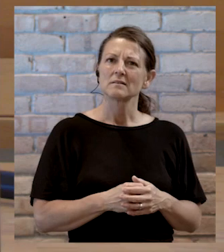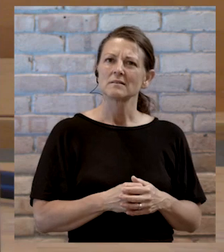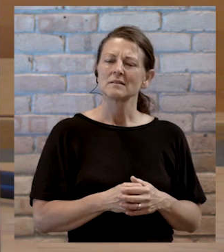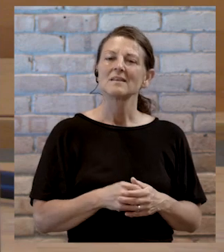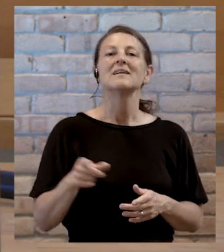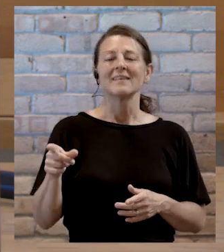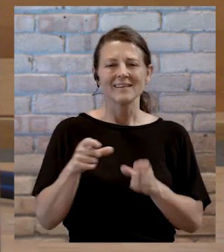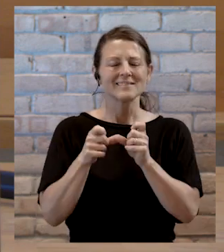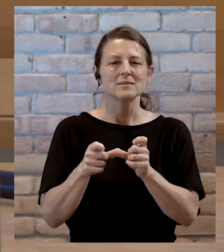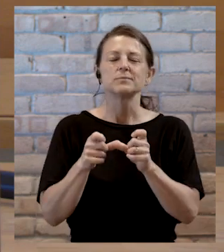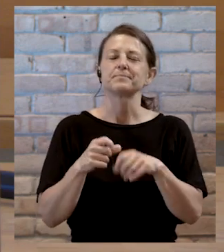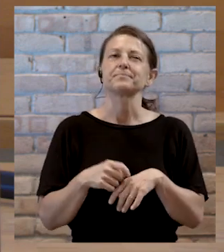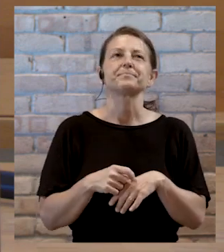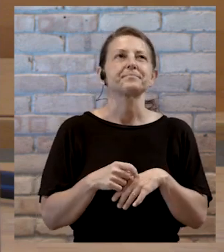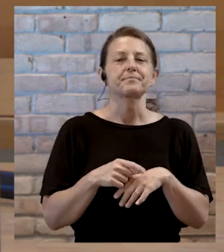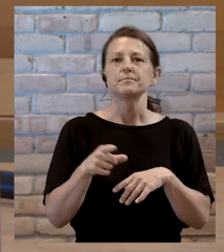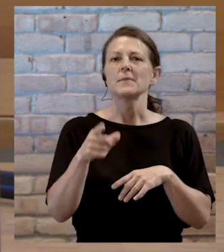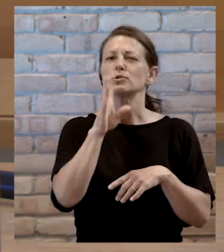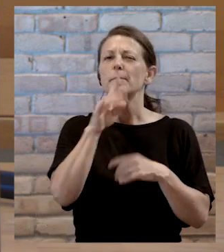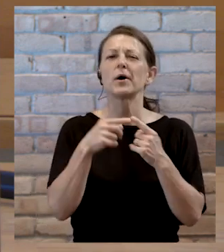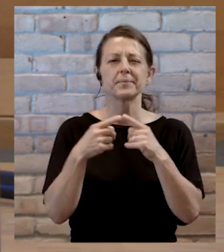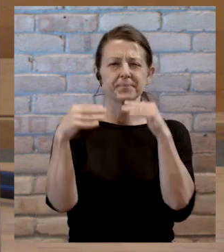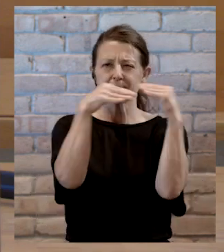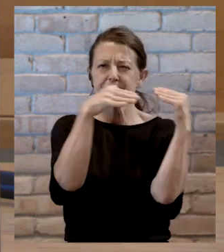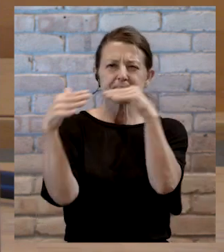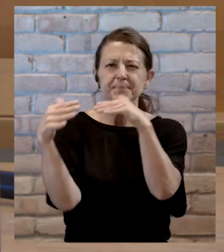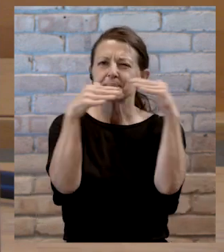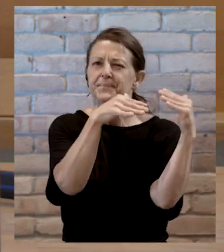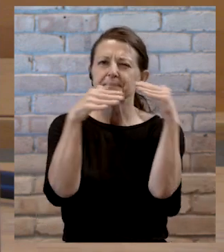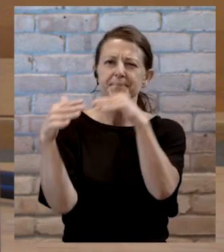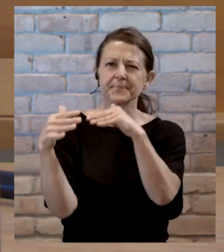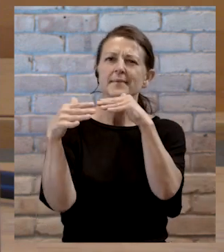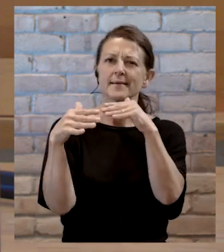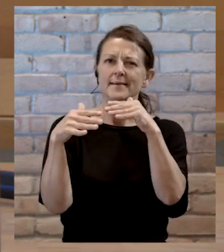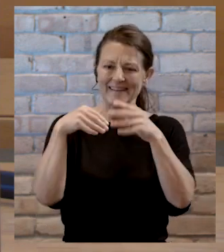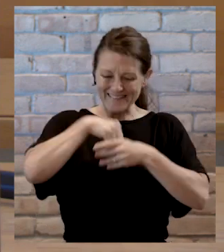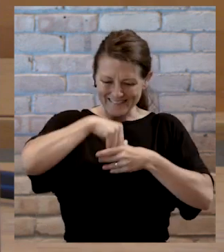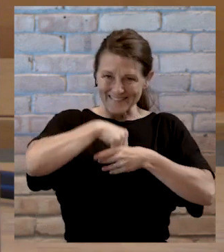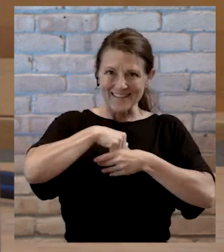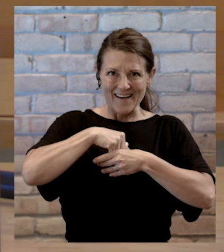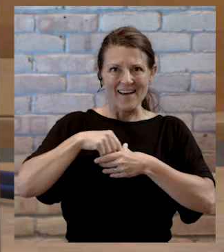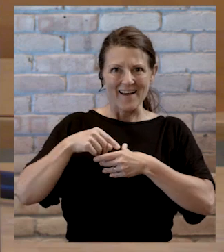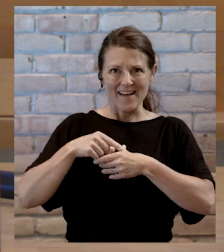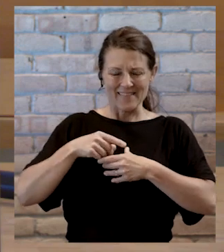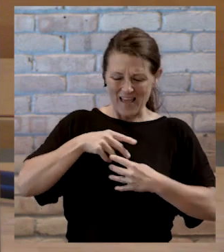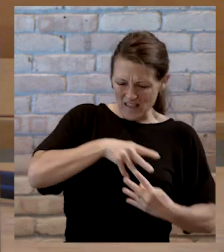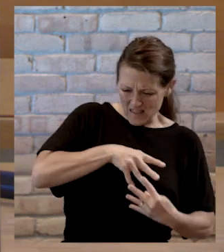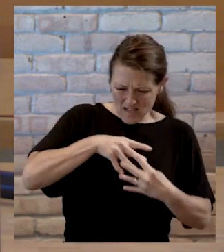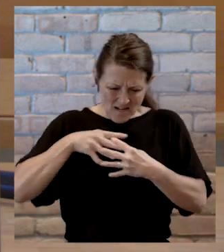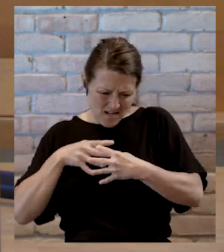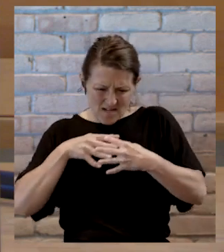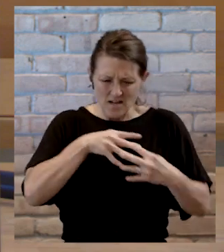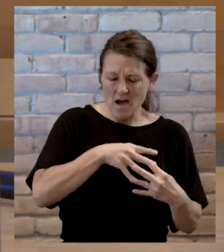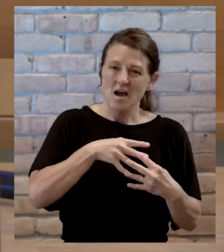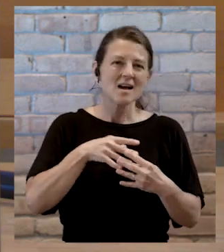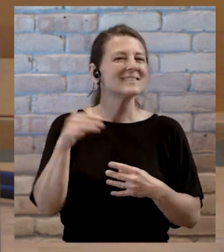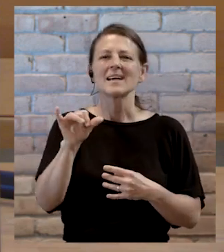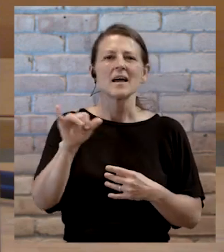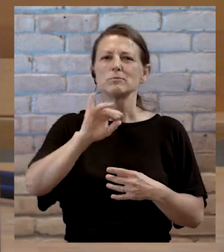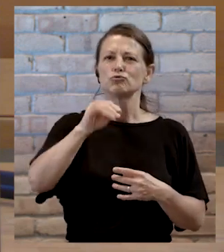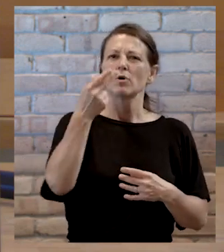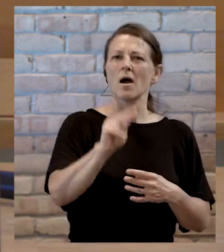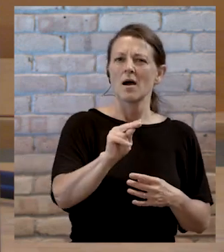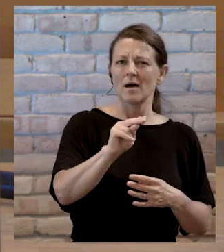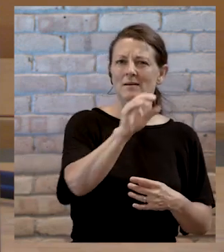And he goes on to talk about this battle that's raging even within him. And it's just like John 10:10, where there's